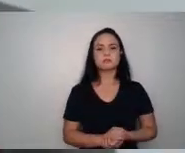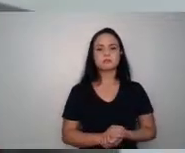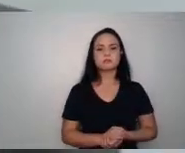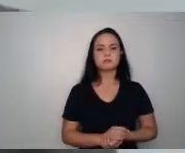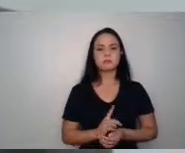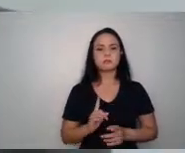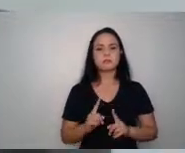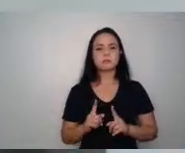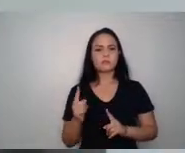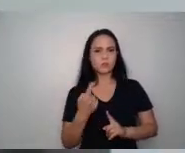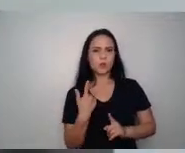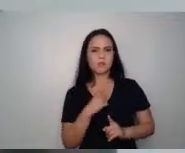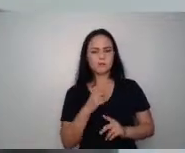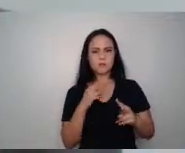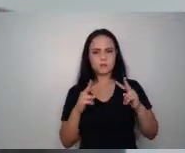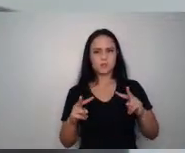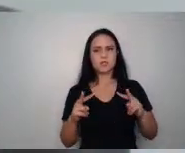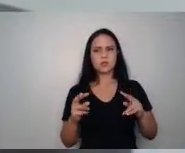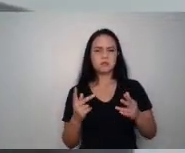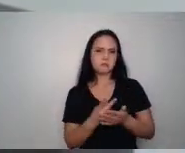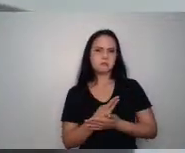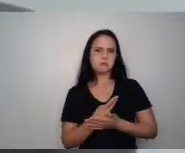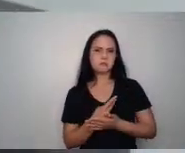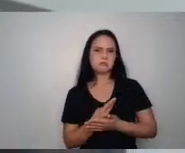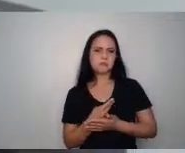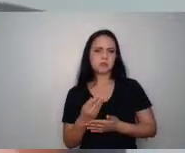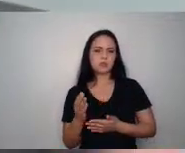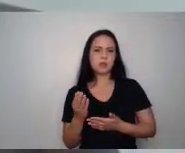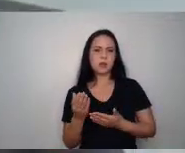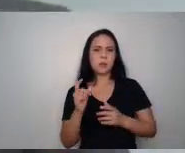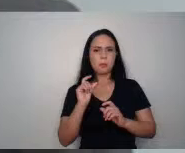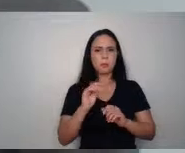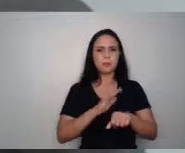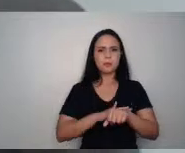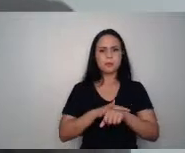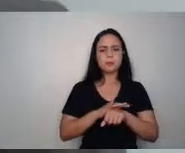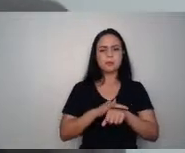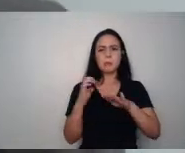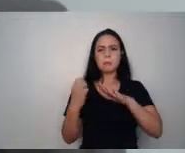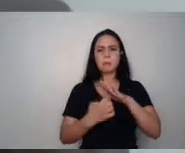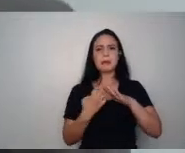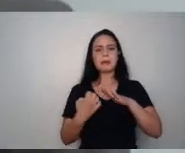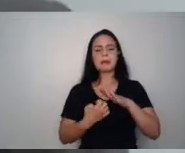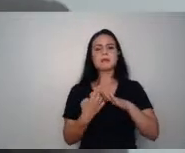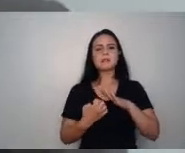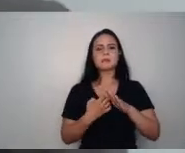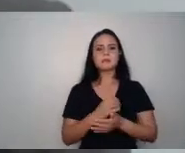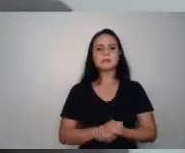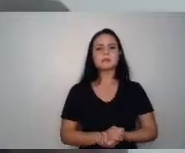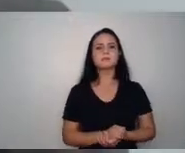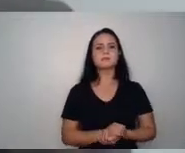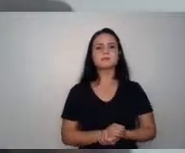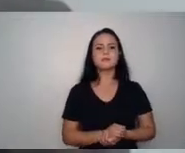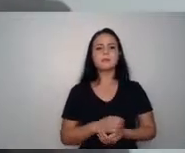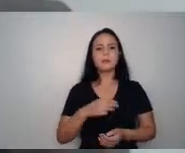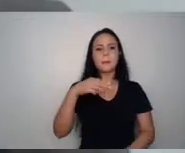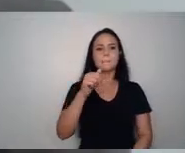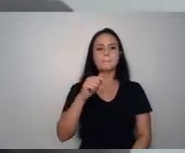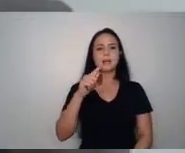a completely disproportional situation. We've been seeing situations where there was